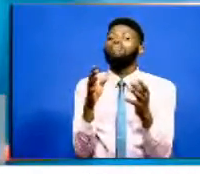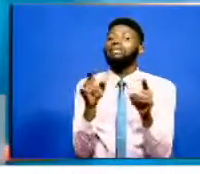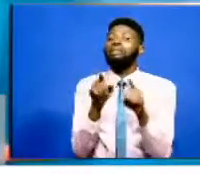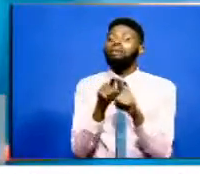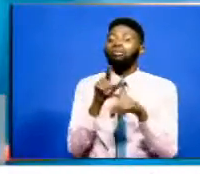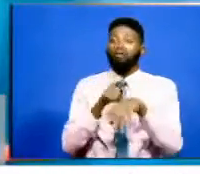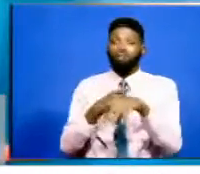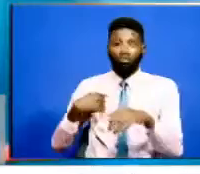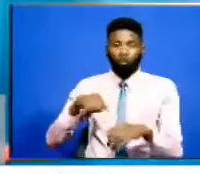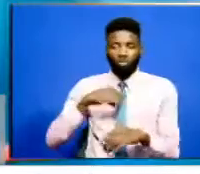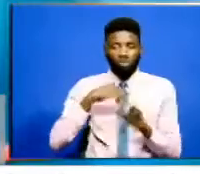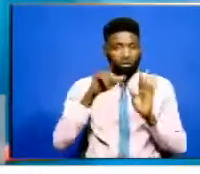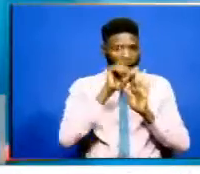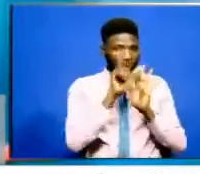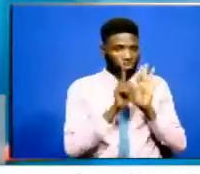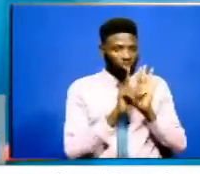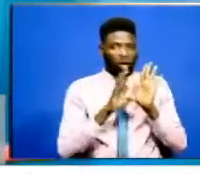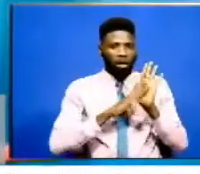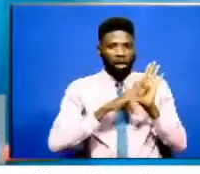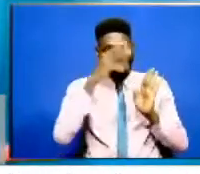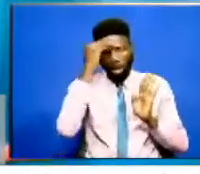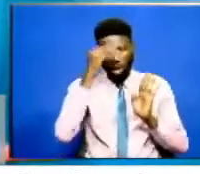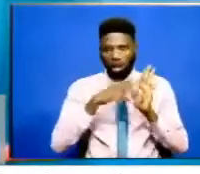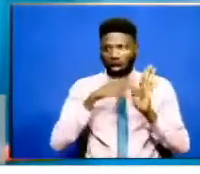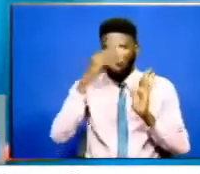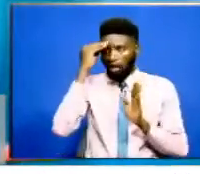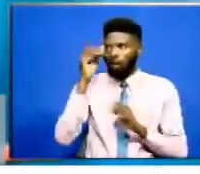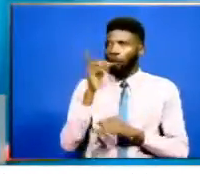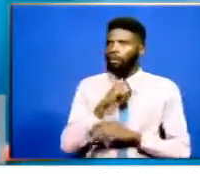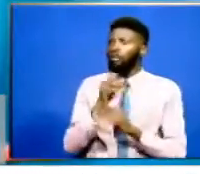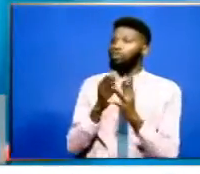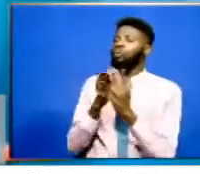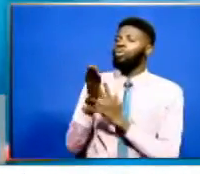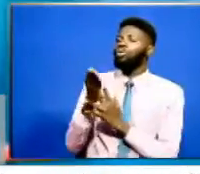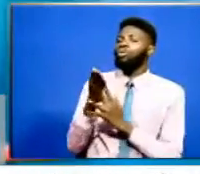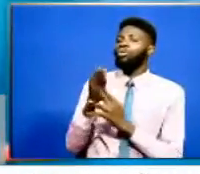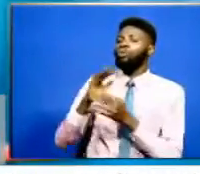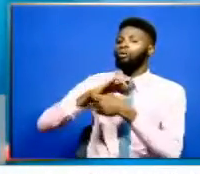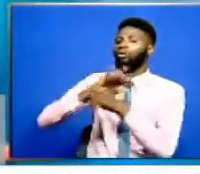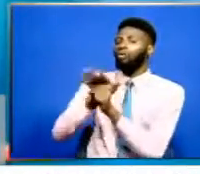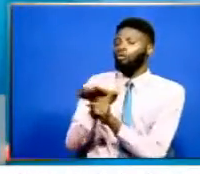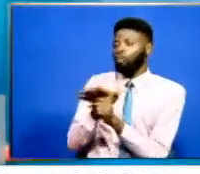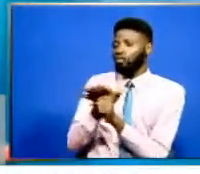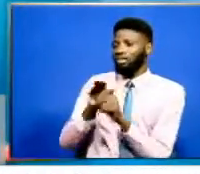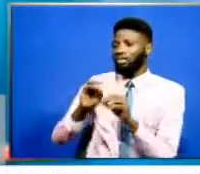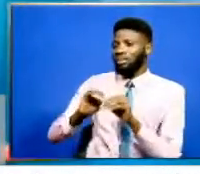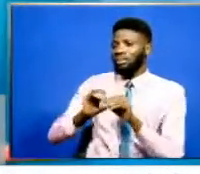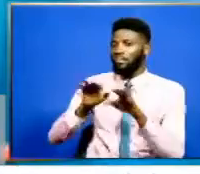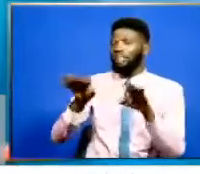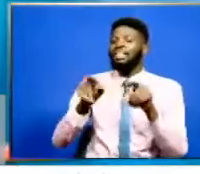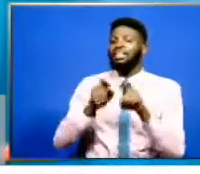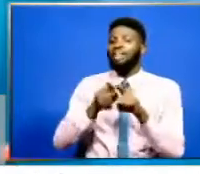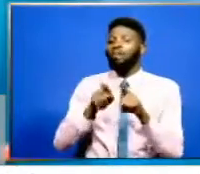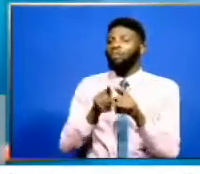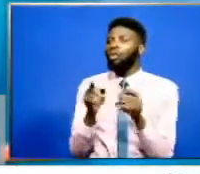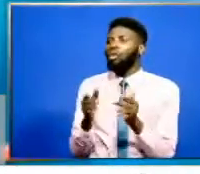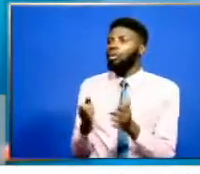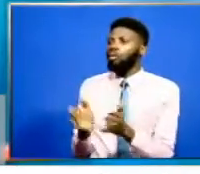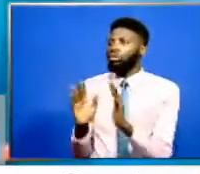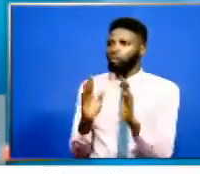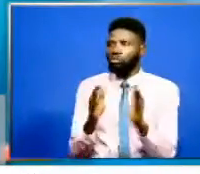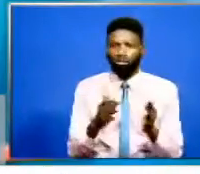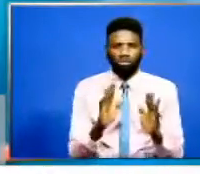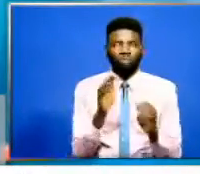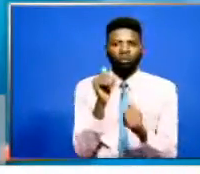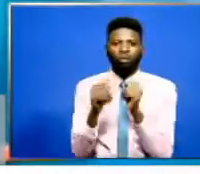learned through the COVID-19 pandemic and also the opportunities that we were able